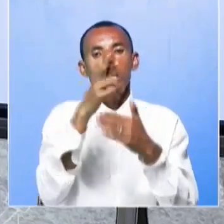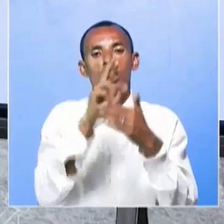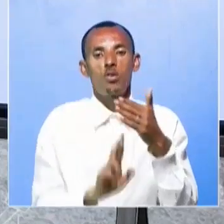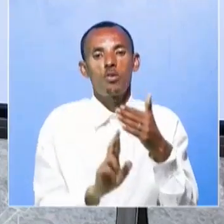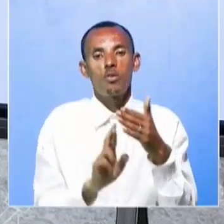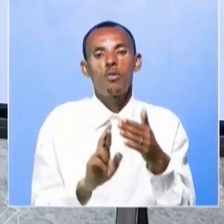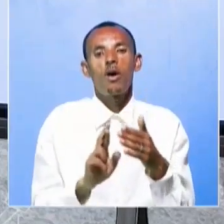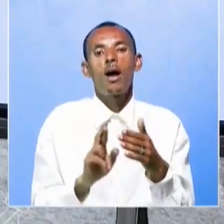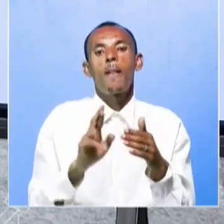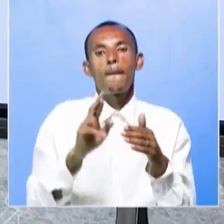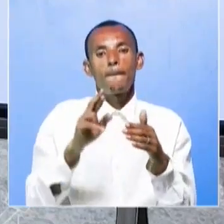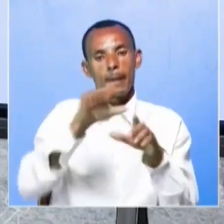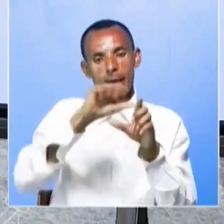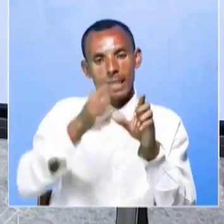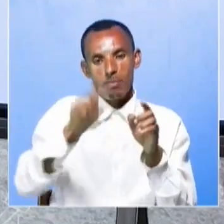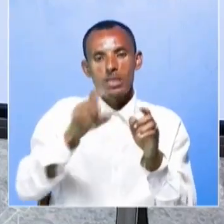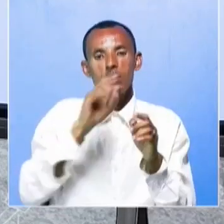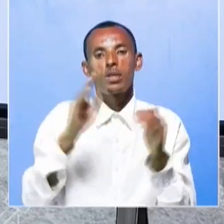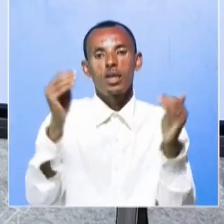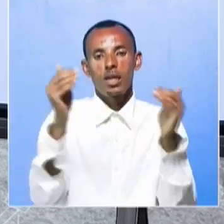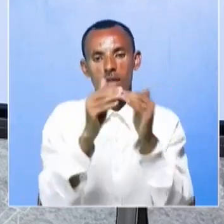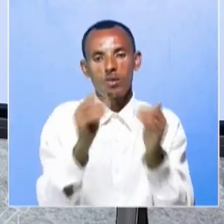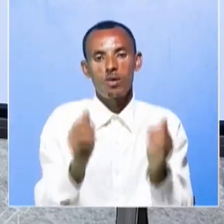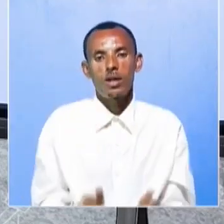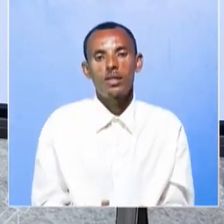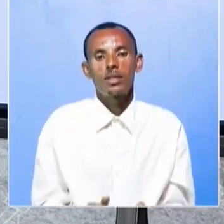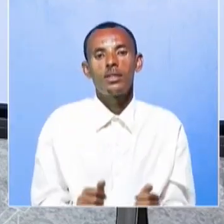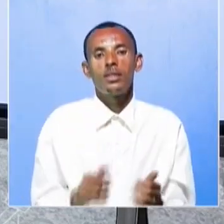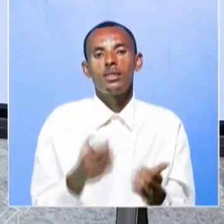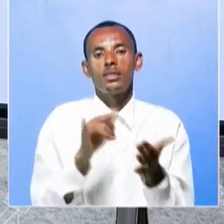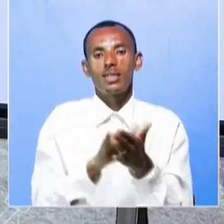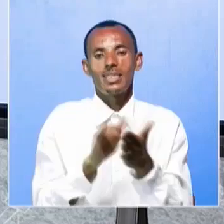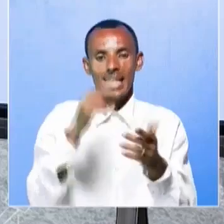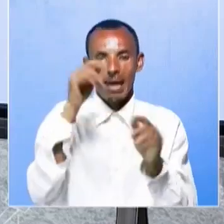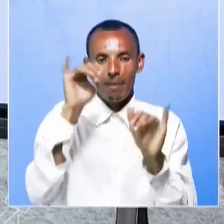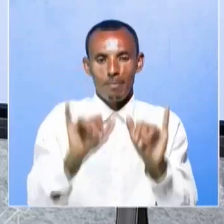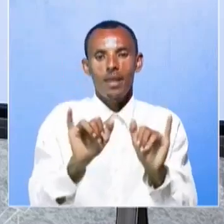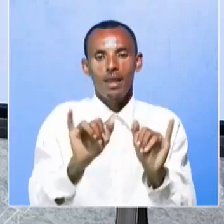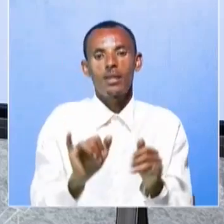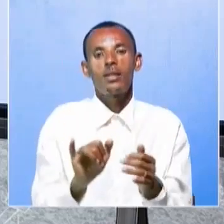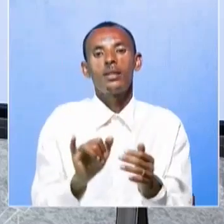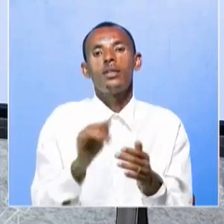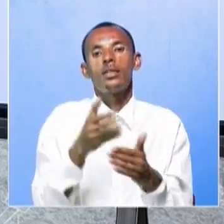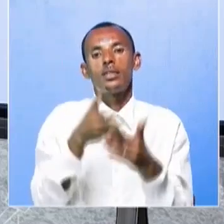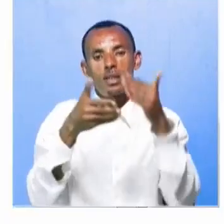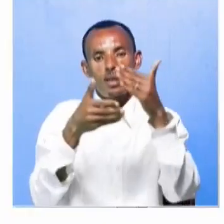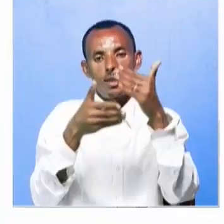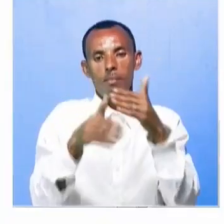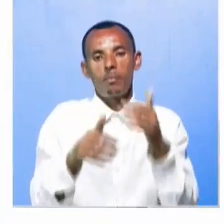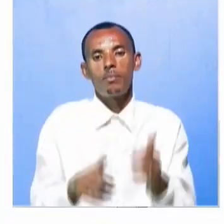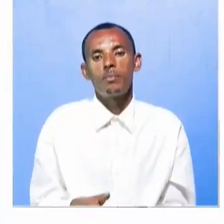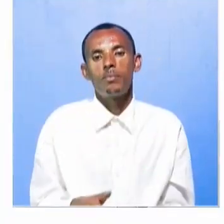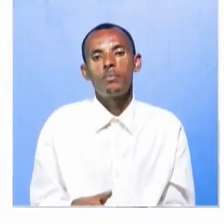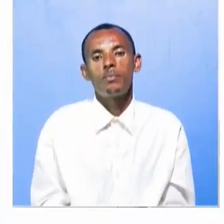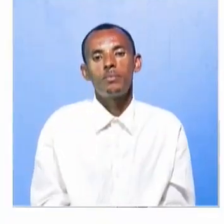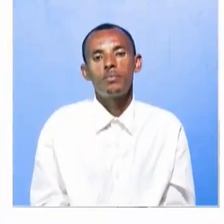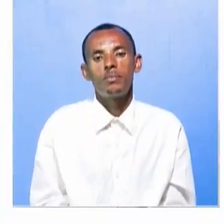must be congruent, right? So that is the immediate step that should come after this. So